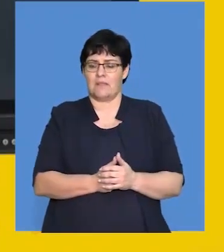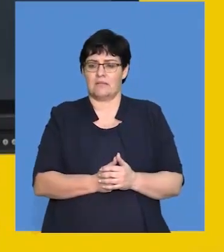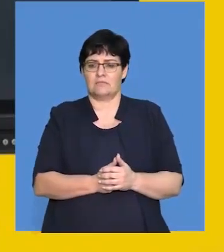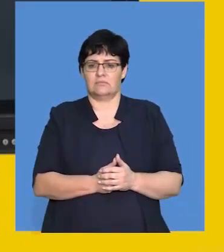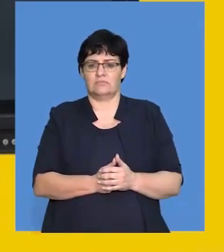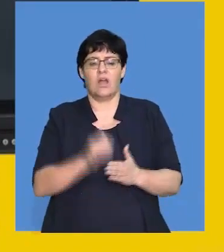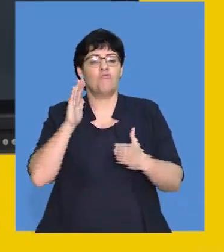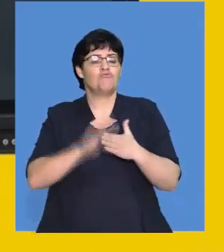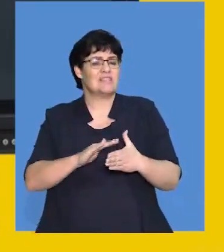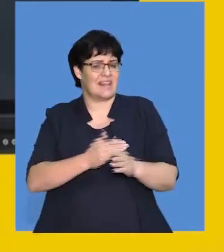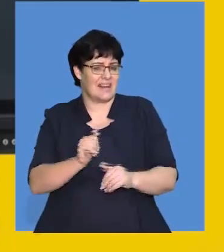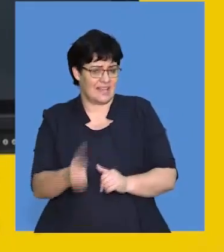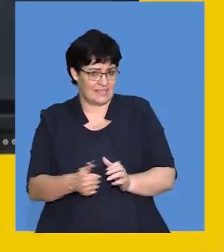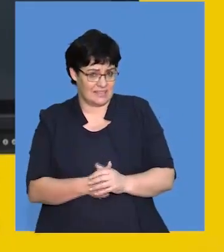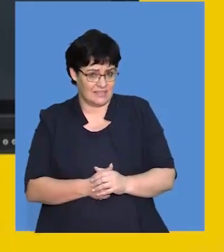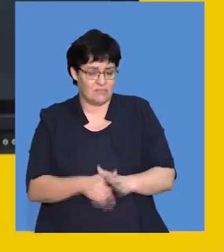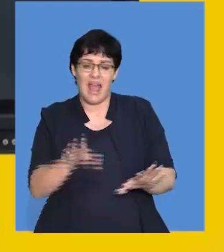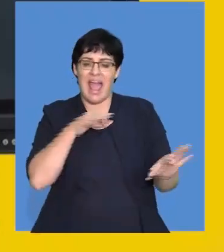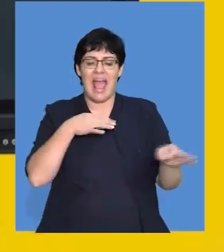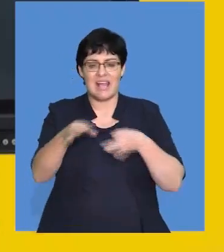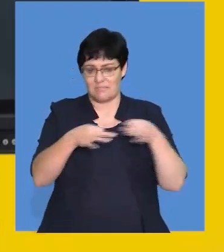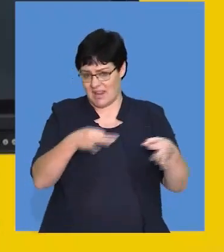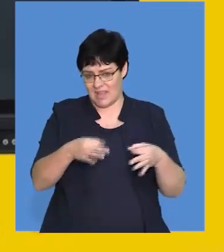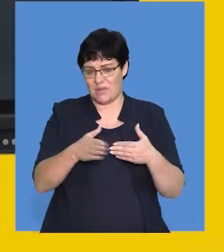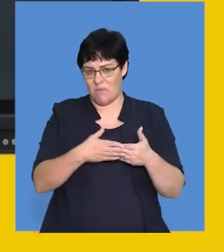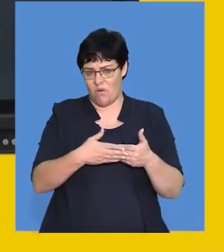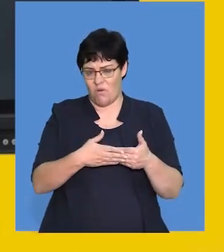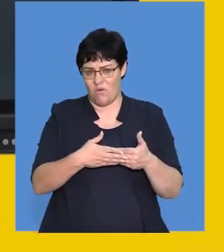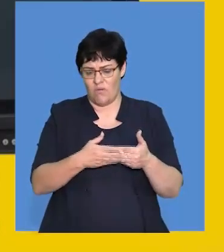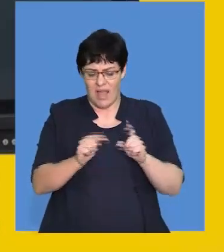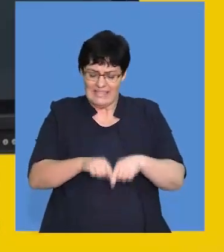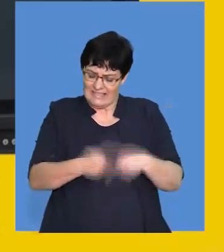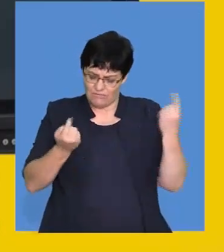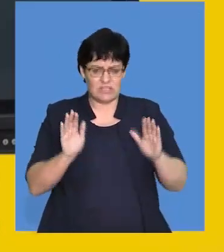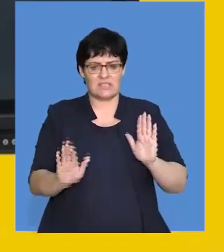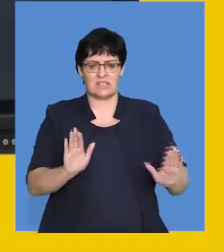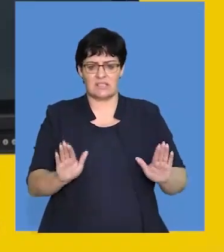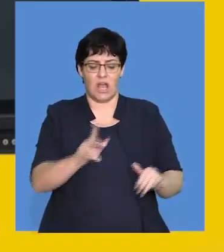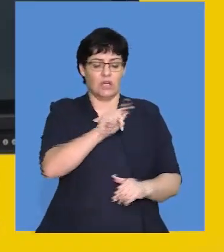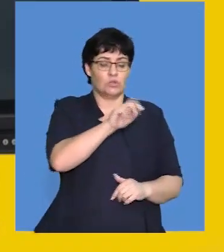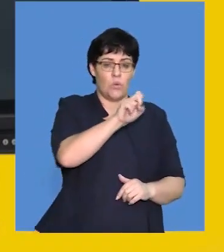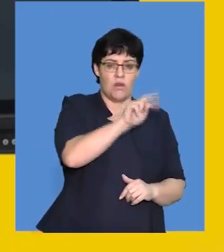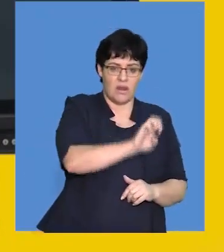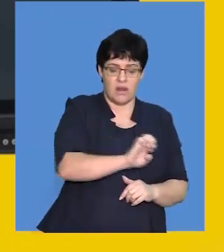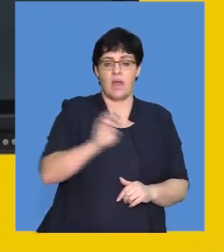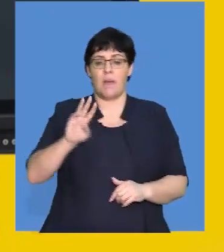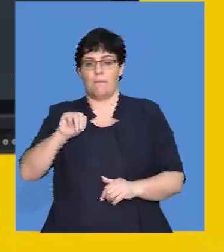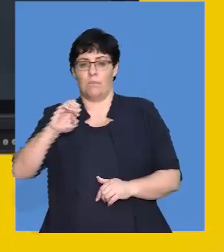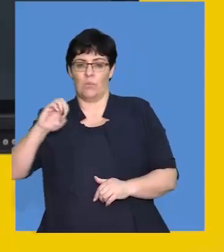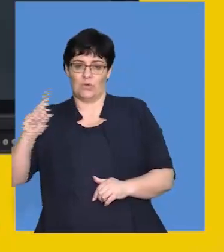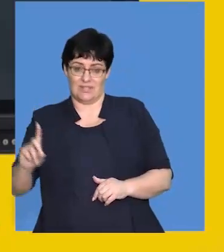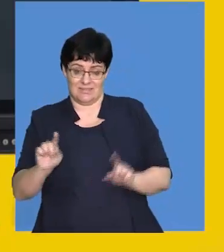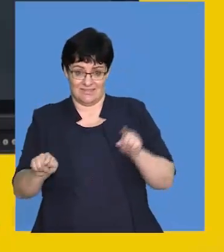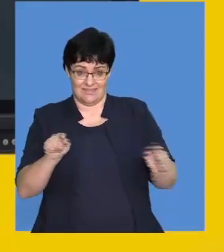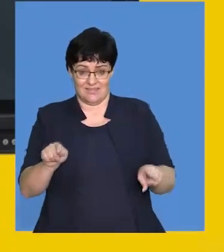reason and the next explanation on there is a difference between tone and mood. Please, when you are